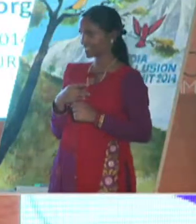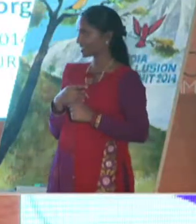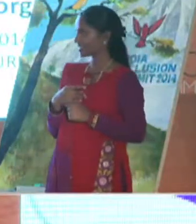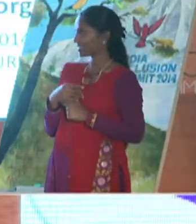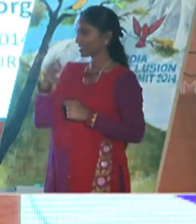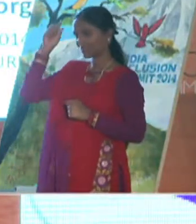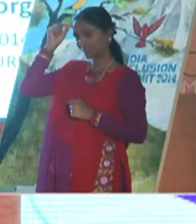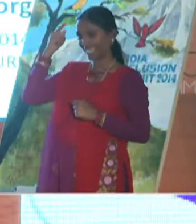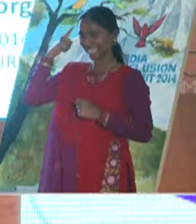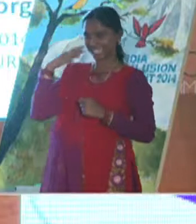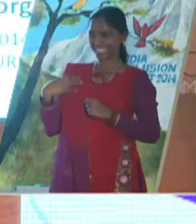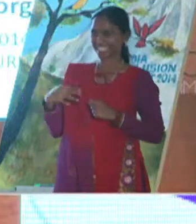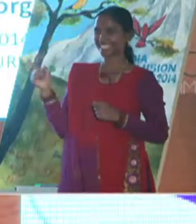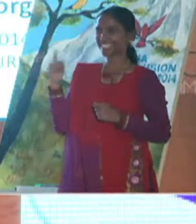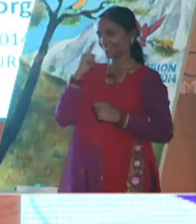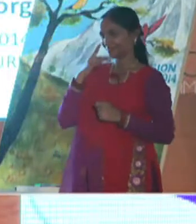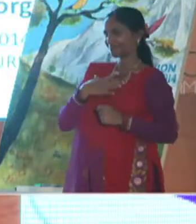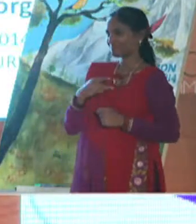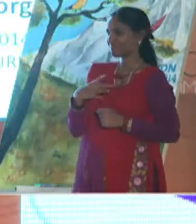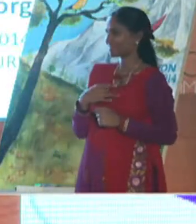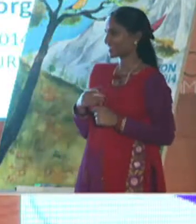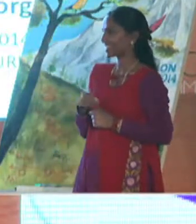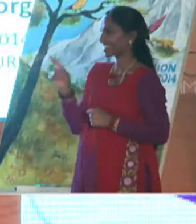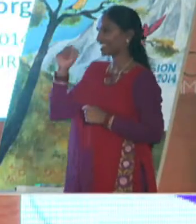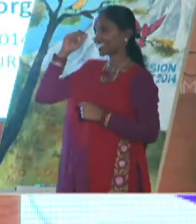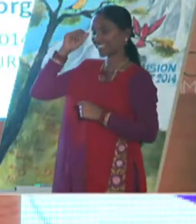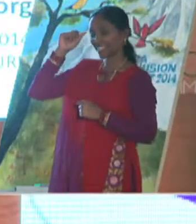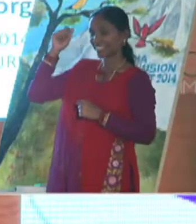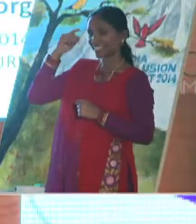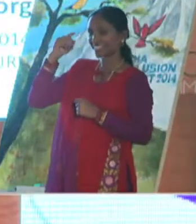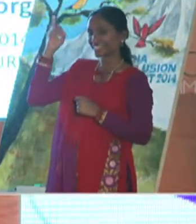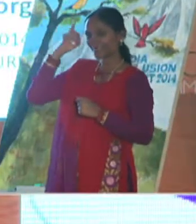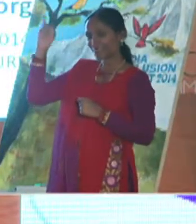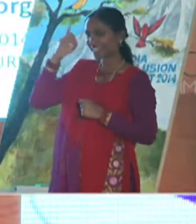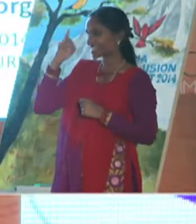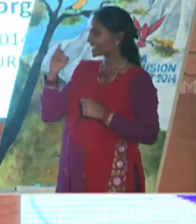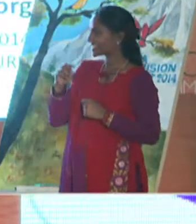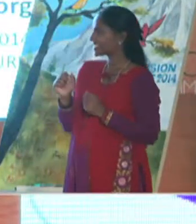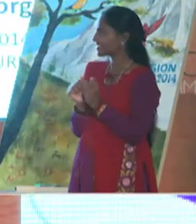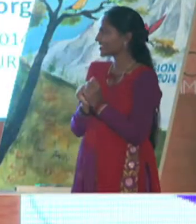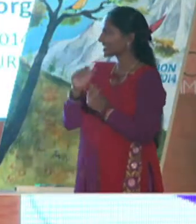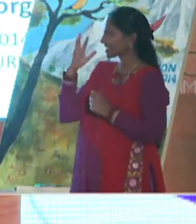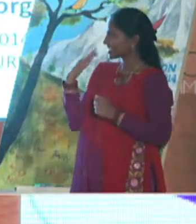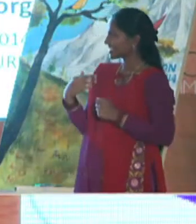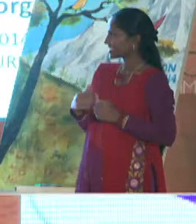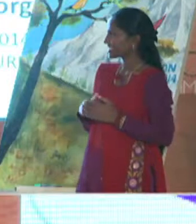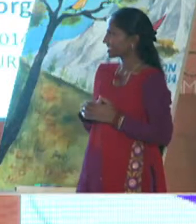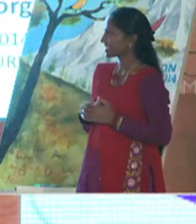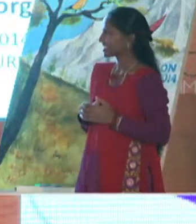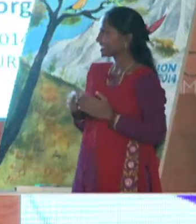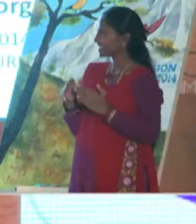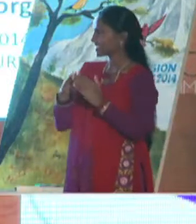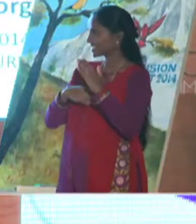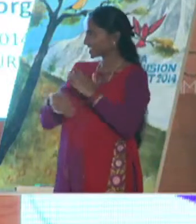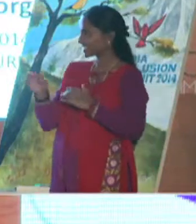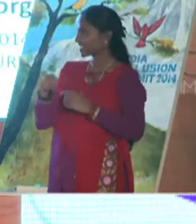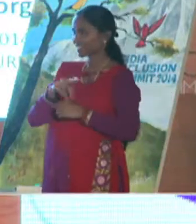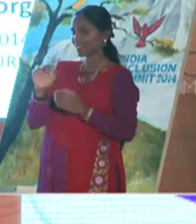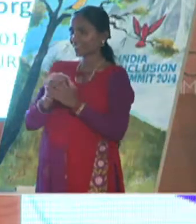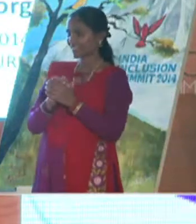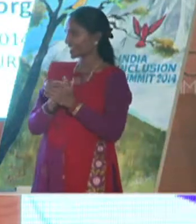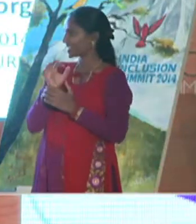black hair. And she was imagining me with black hair. She went home, the parents and friends